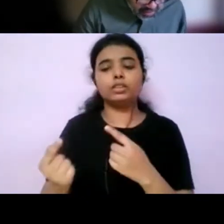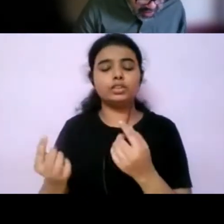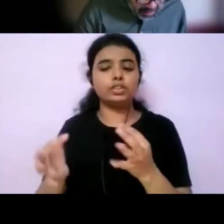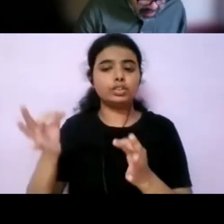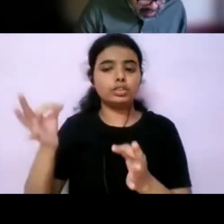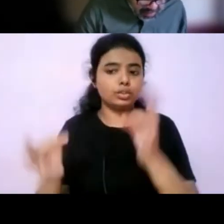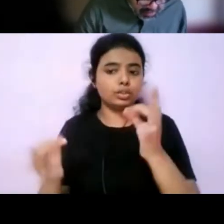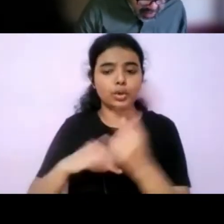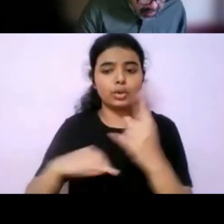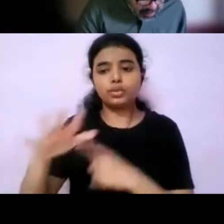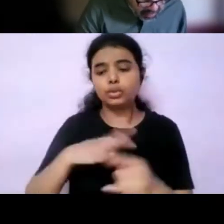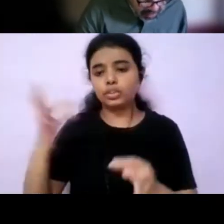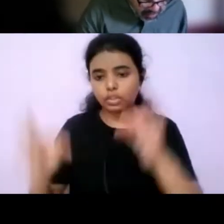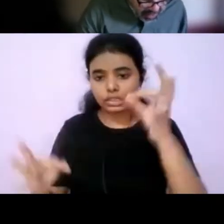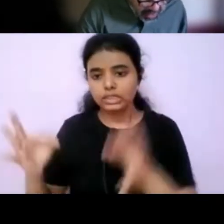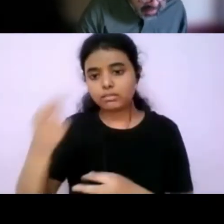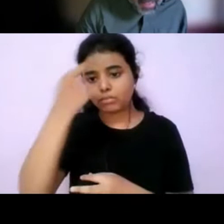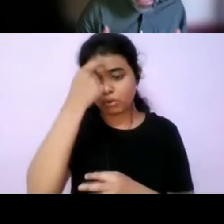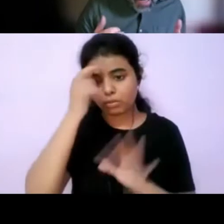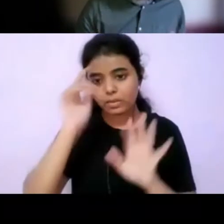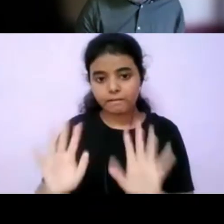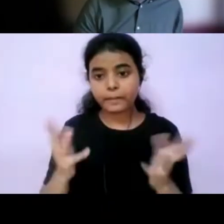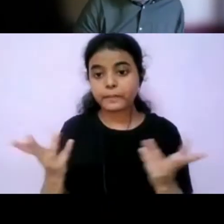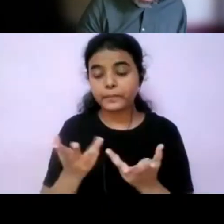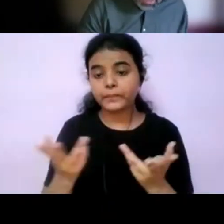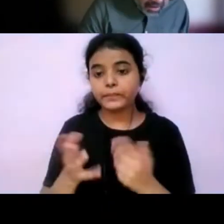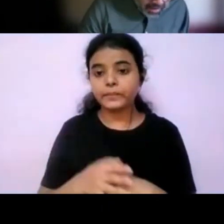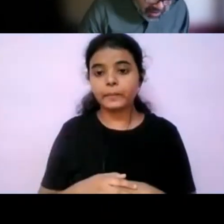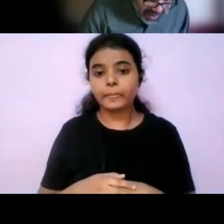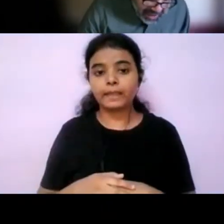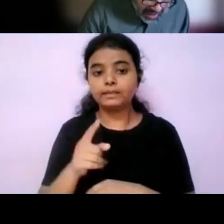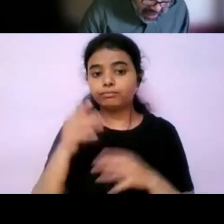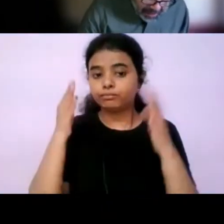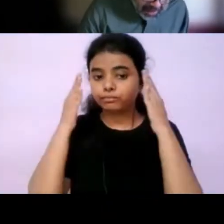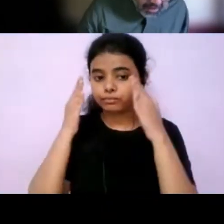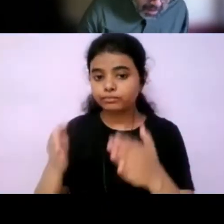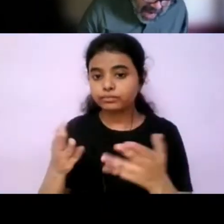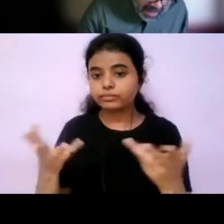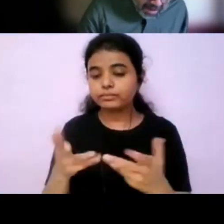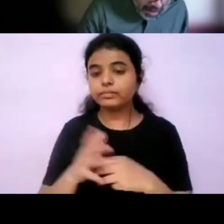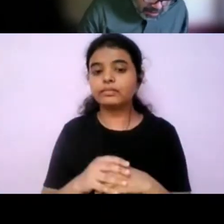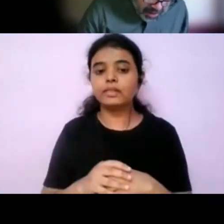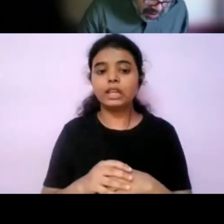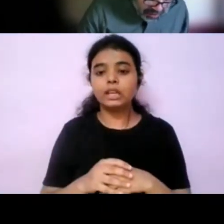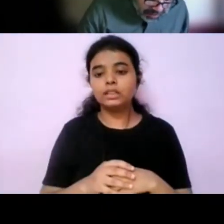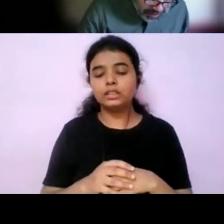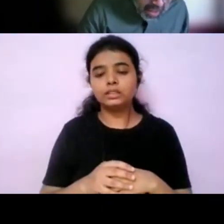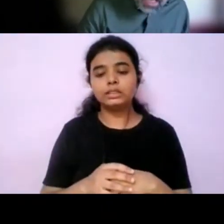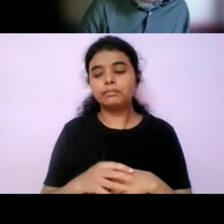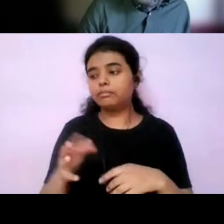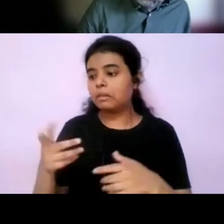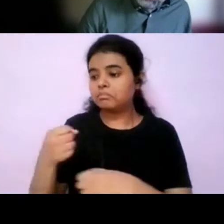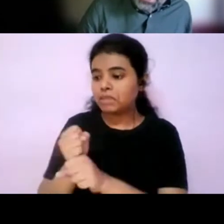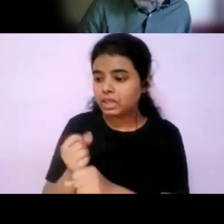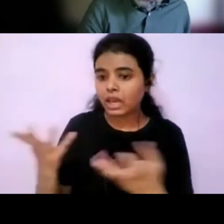of disablement within the state, and particularly, he argued, state-led capitalism and the mode of production.